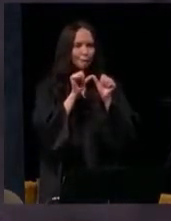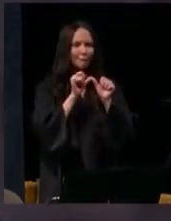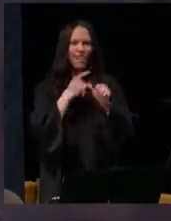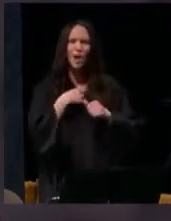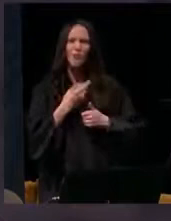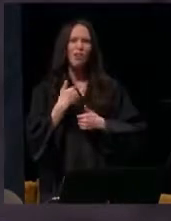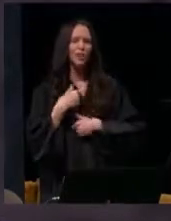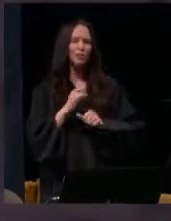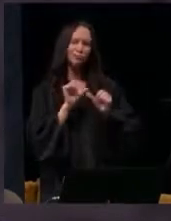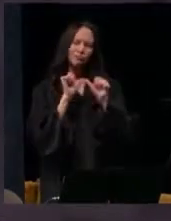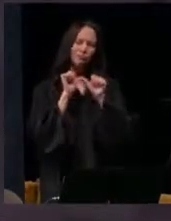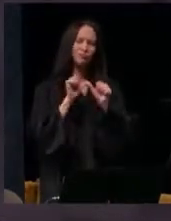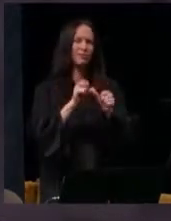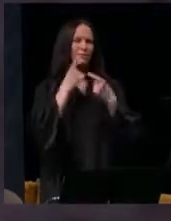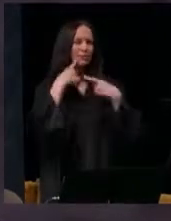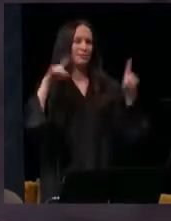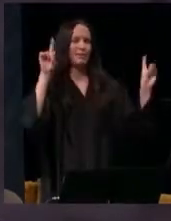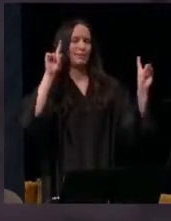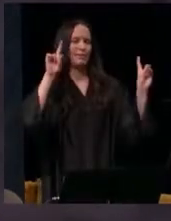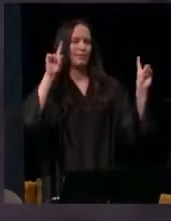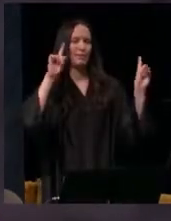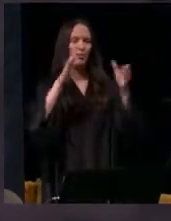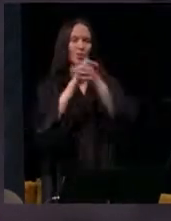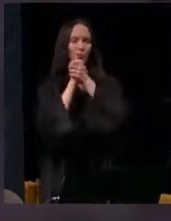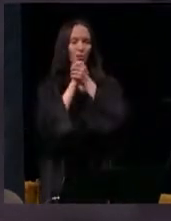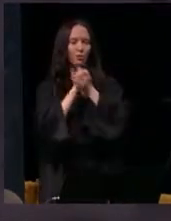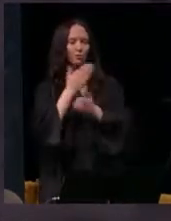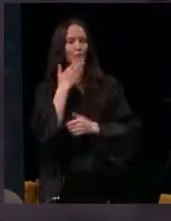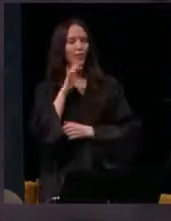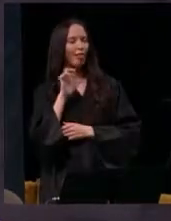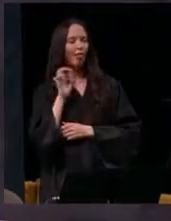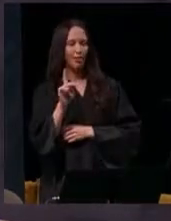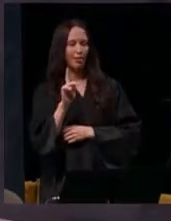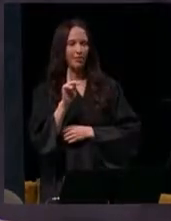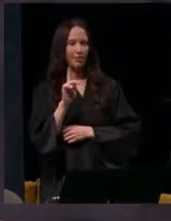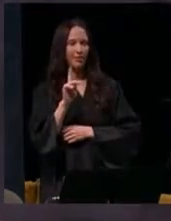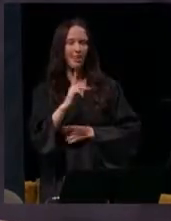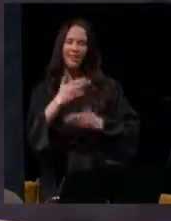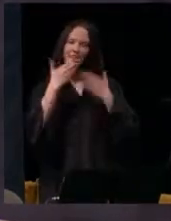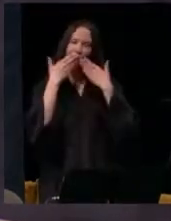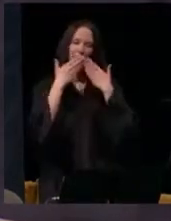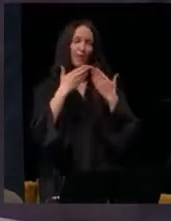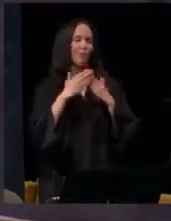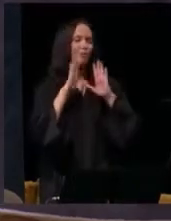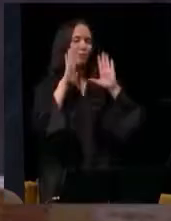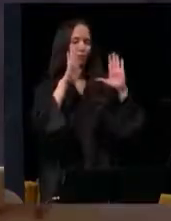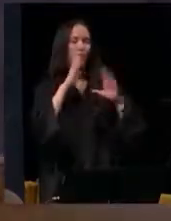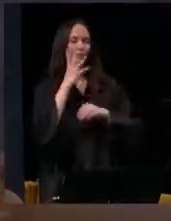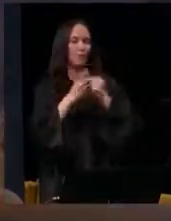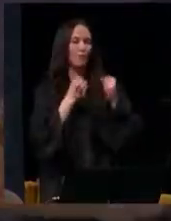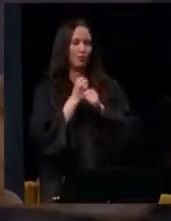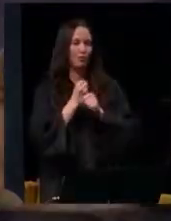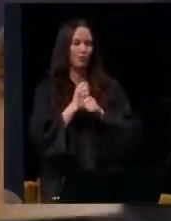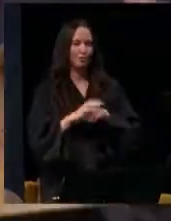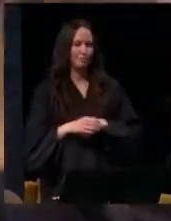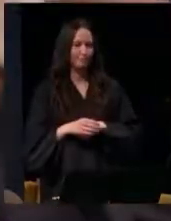back. Congratulations, good luck, and from the bottom of my heart, thank you for a great 4 years.